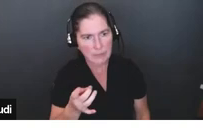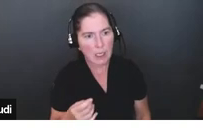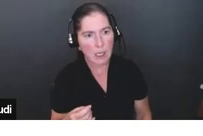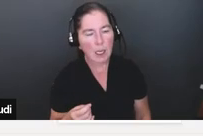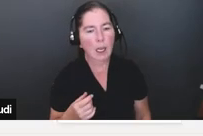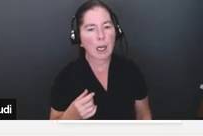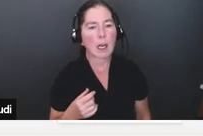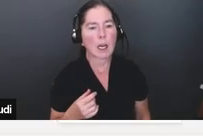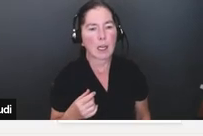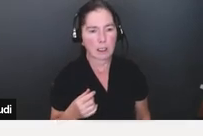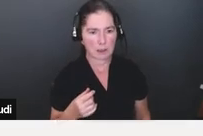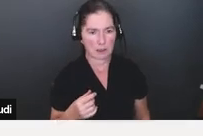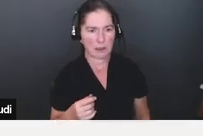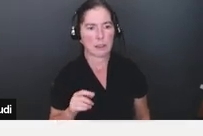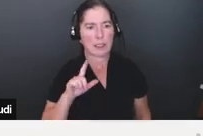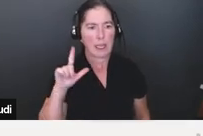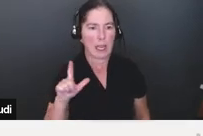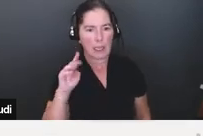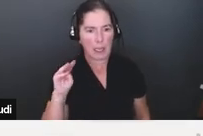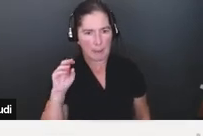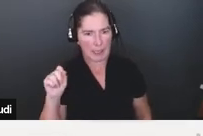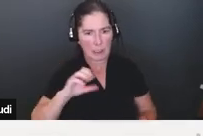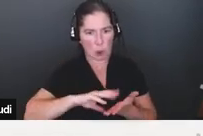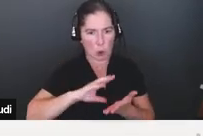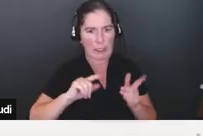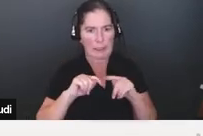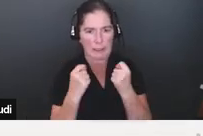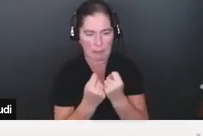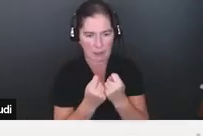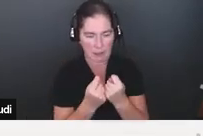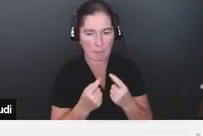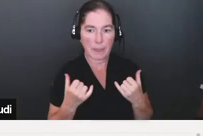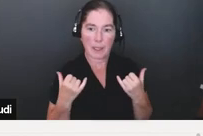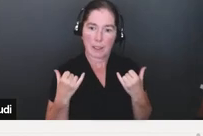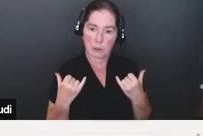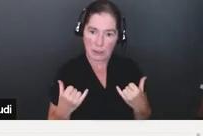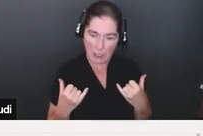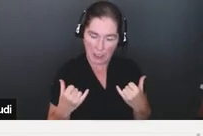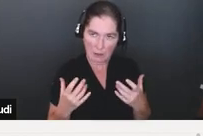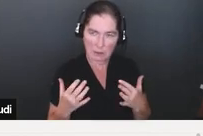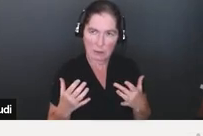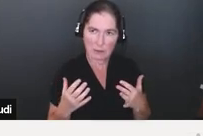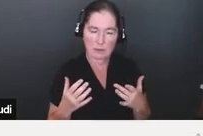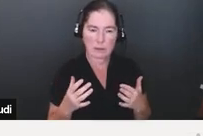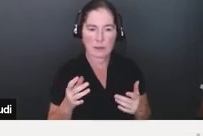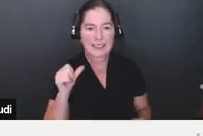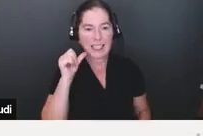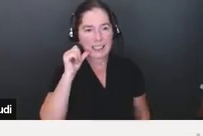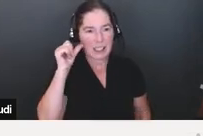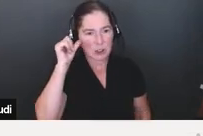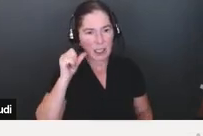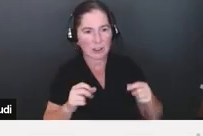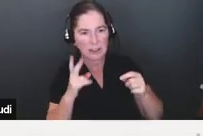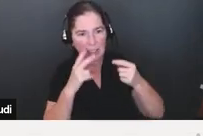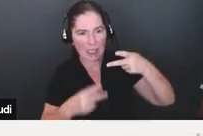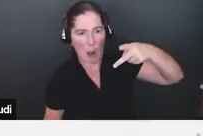And I'm going to go into our LMS learning teams. So today, I remember from yesterday, we had posts that was up on the top here.